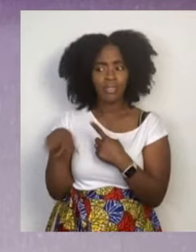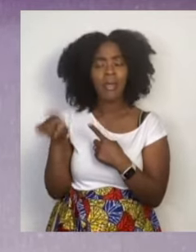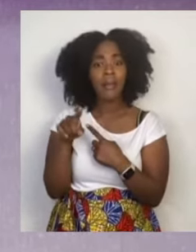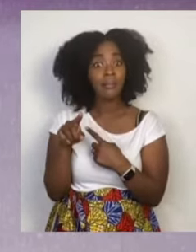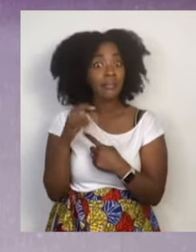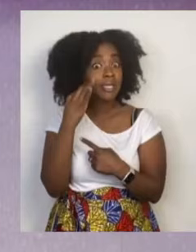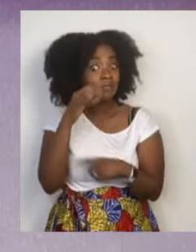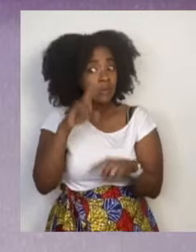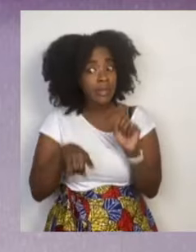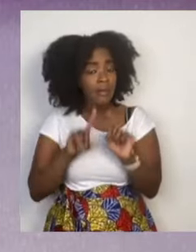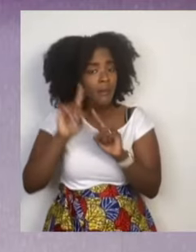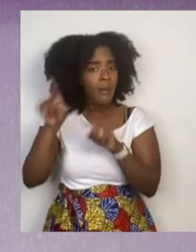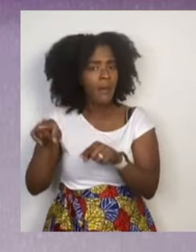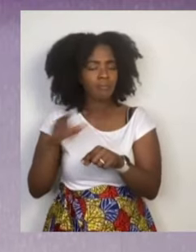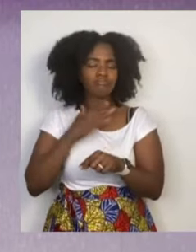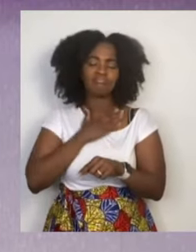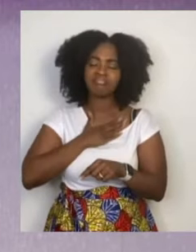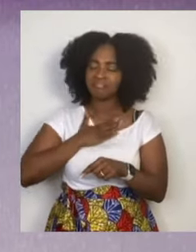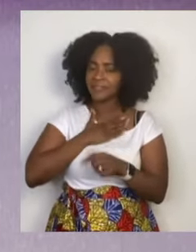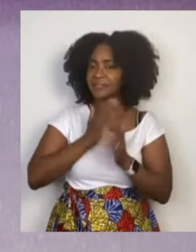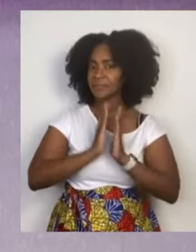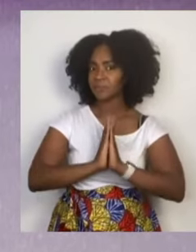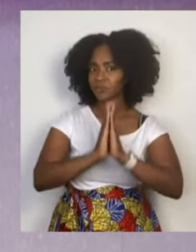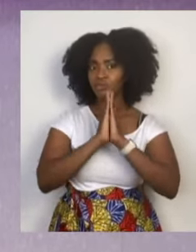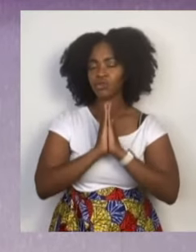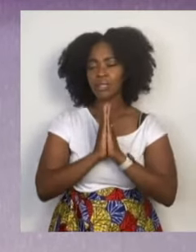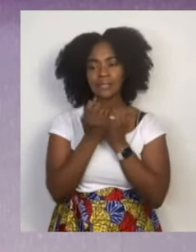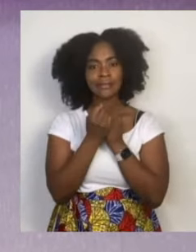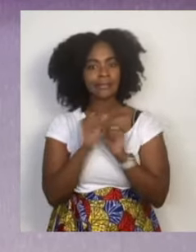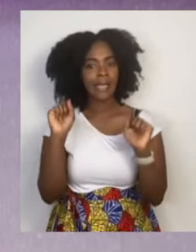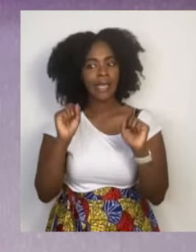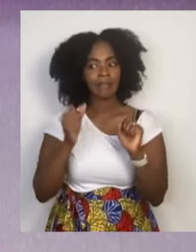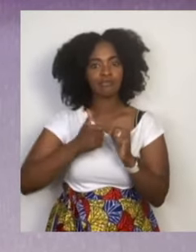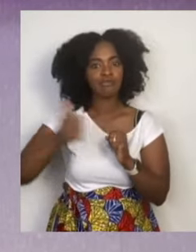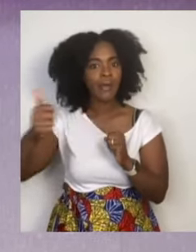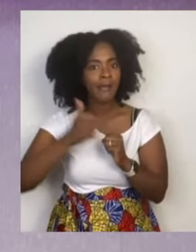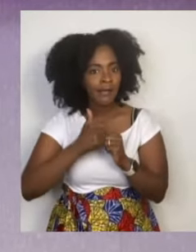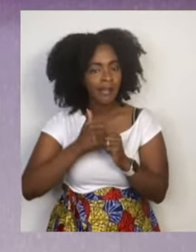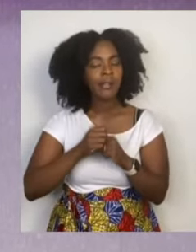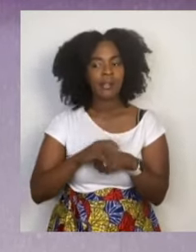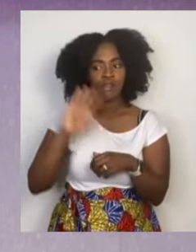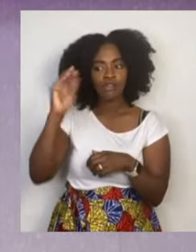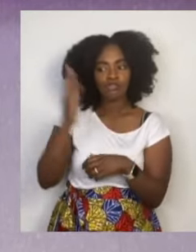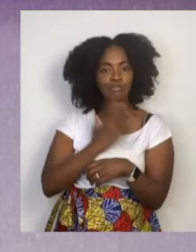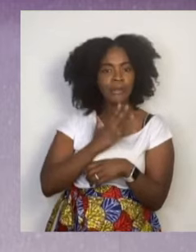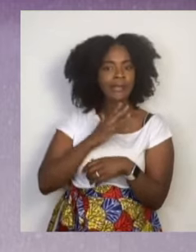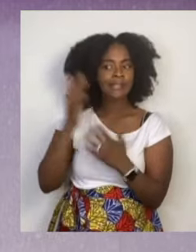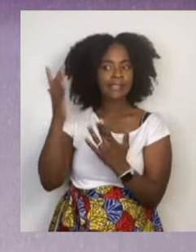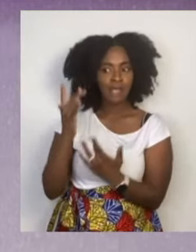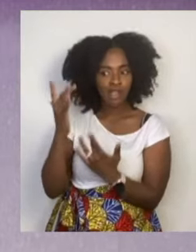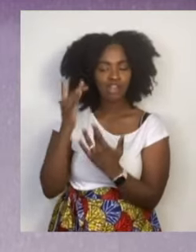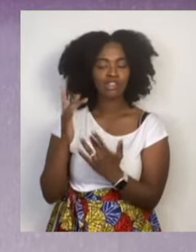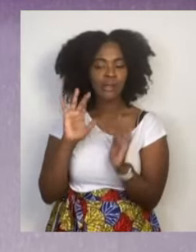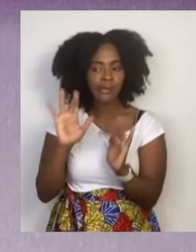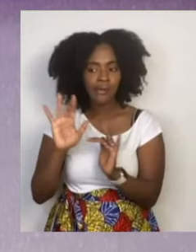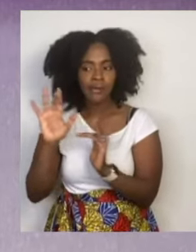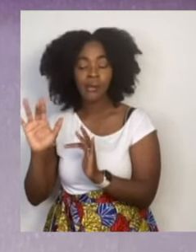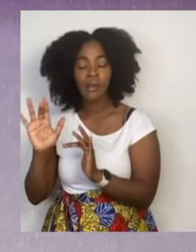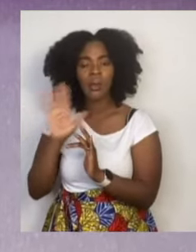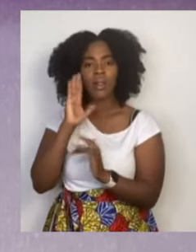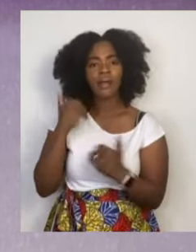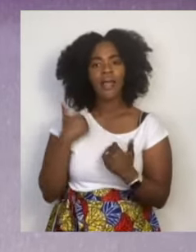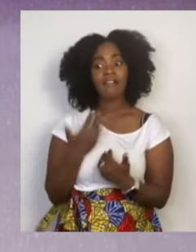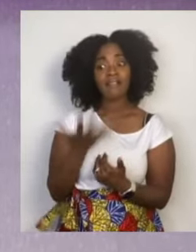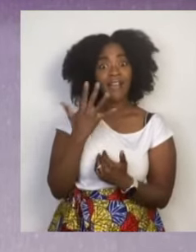us in prayer for traveling grace and mercy. We'll have about 5 vans on the road along with individuals taking